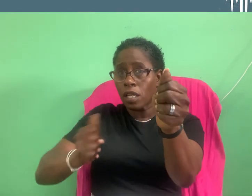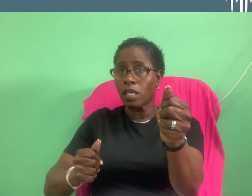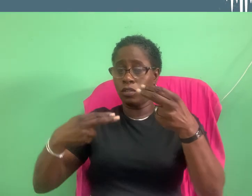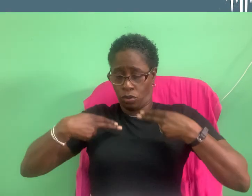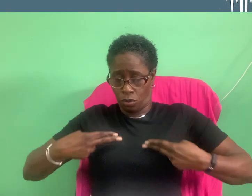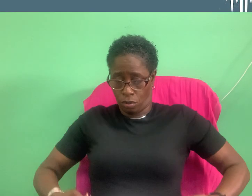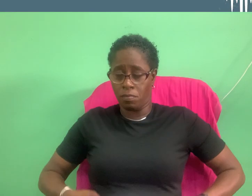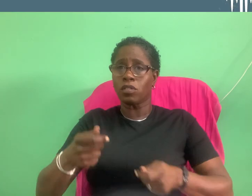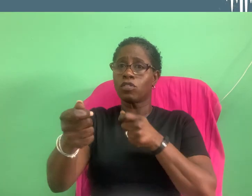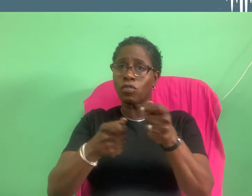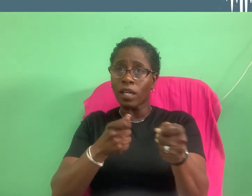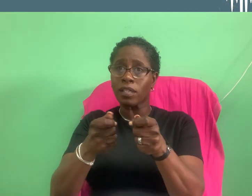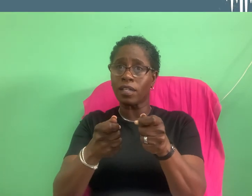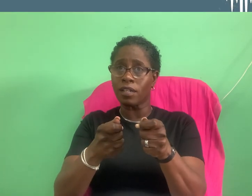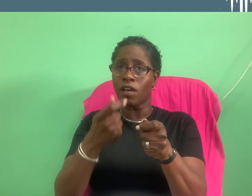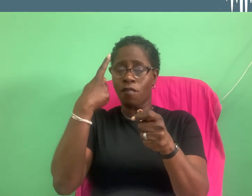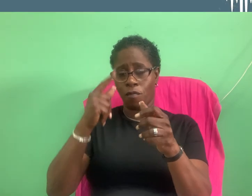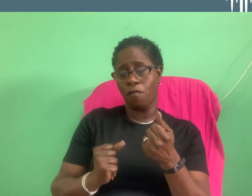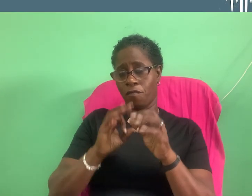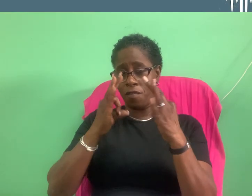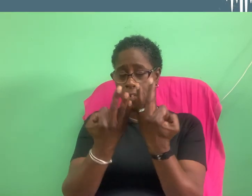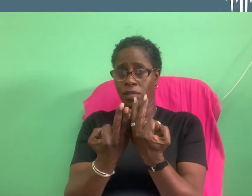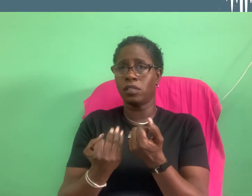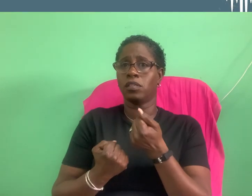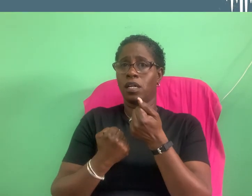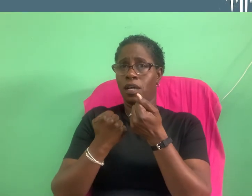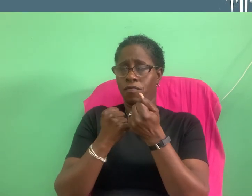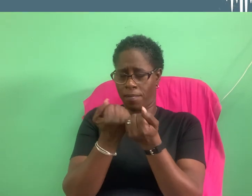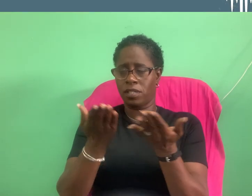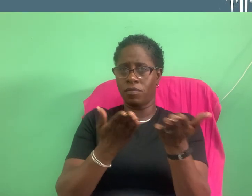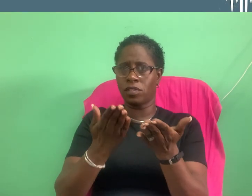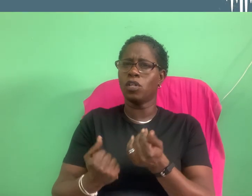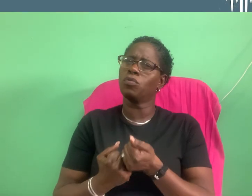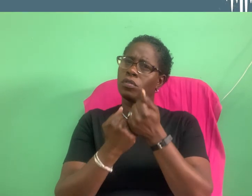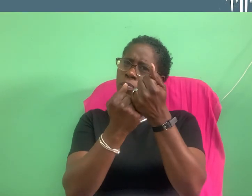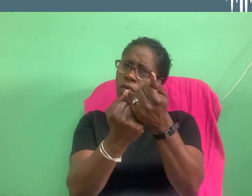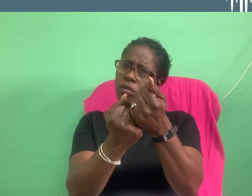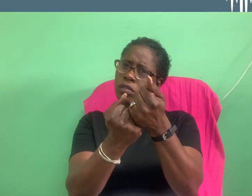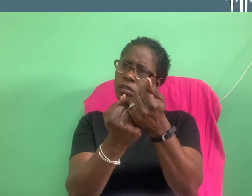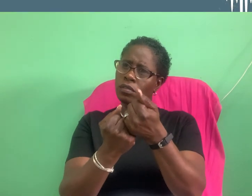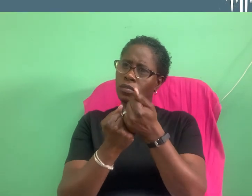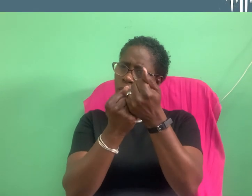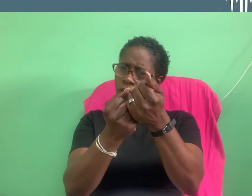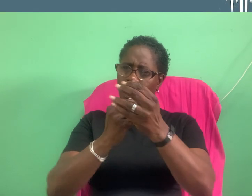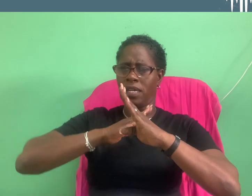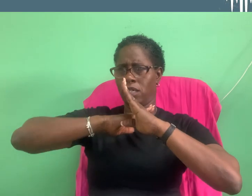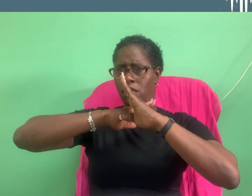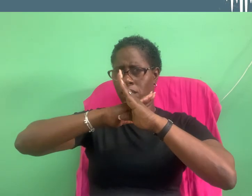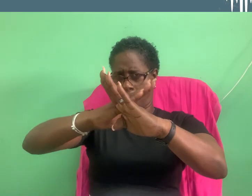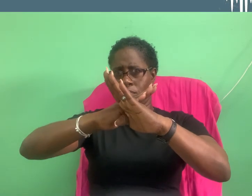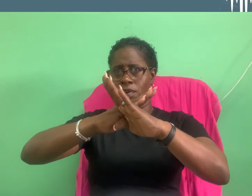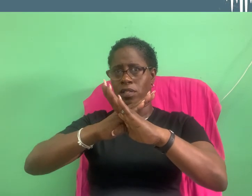Texas Alliance of Child and Family Services, which helps to support efforts across the state to combat human trafficking and to